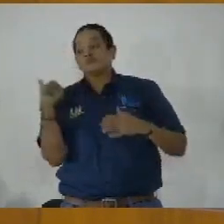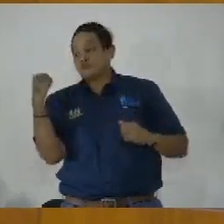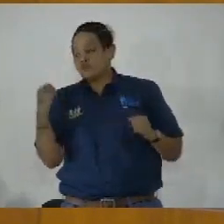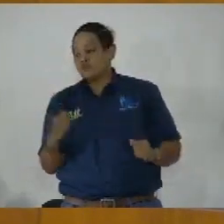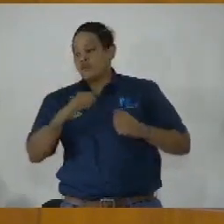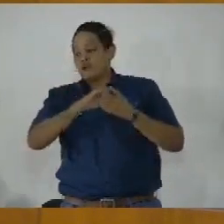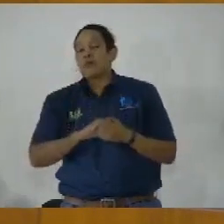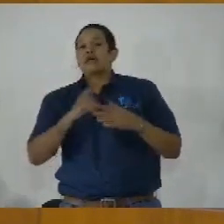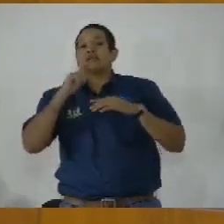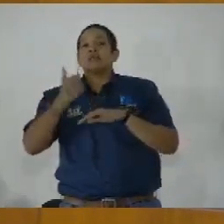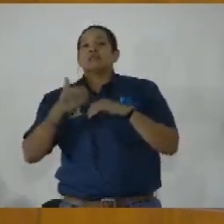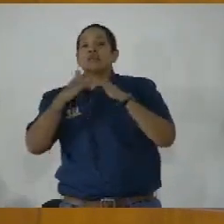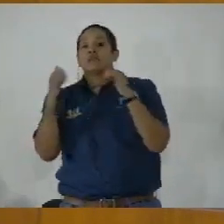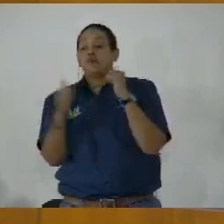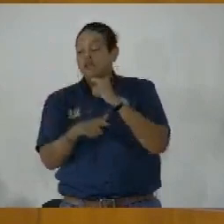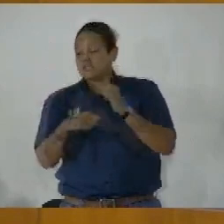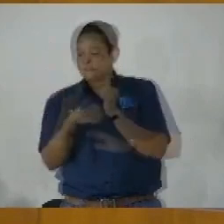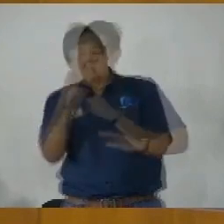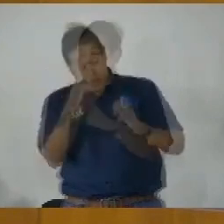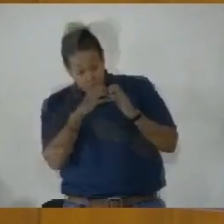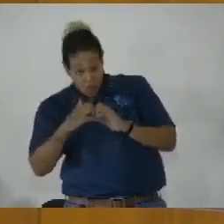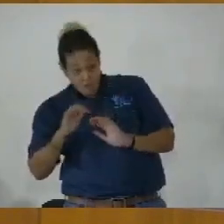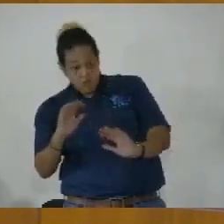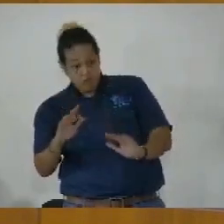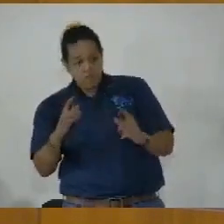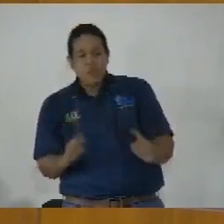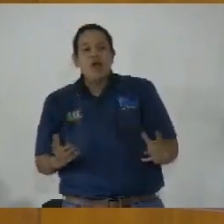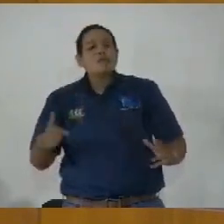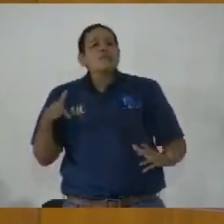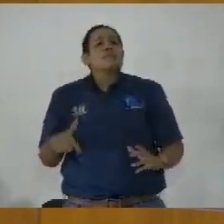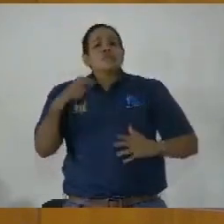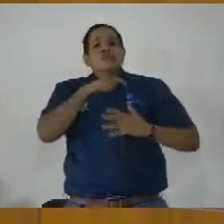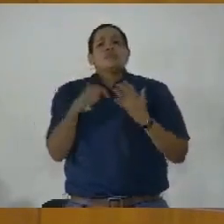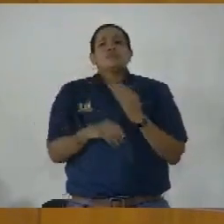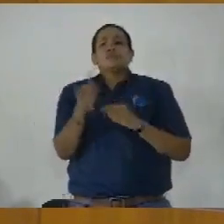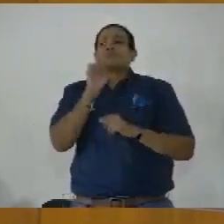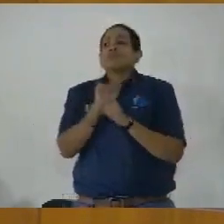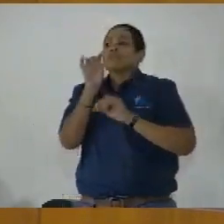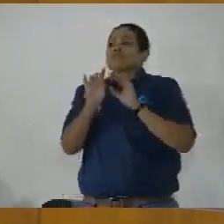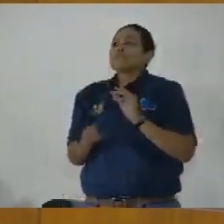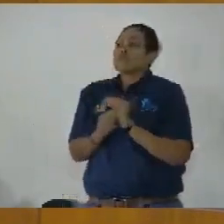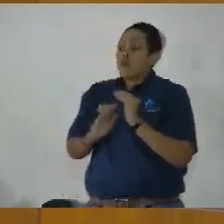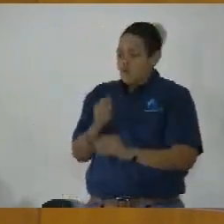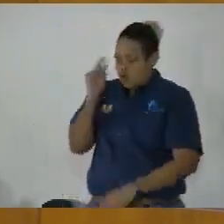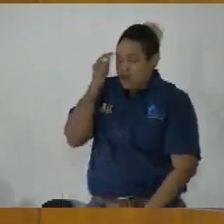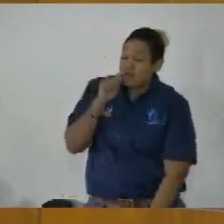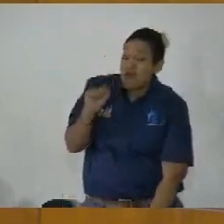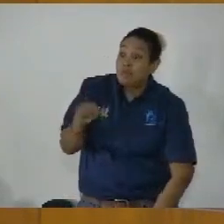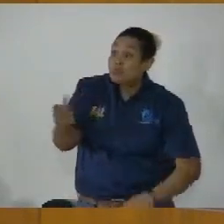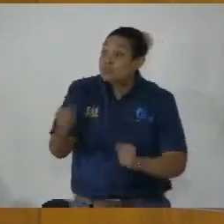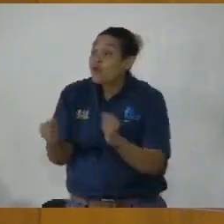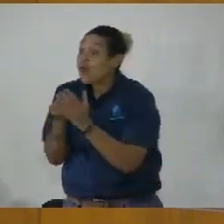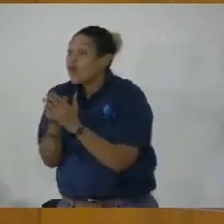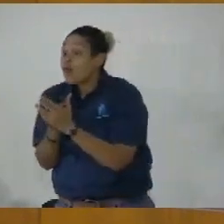partnerships established under this framework of cooperation. This initiative is a testament to our government's ability to mobilize